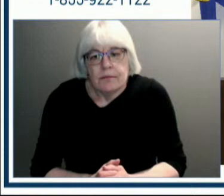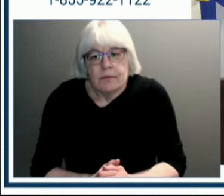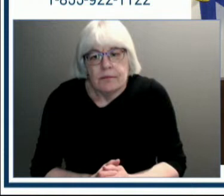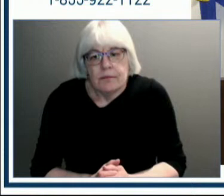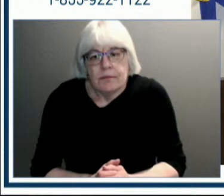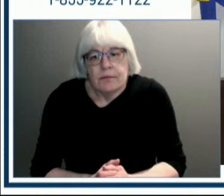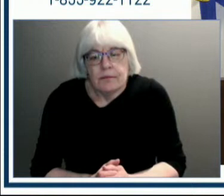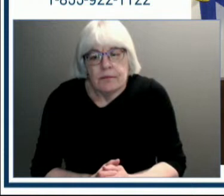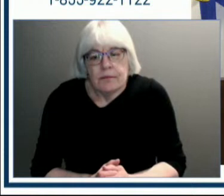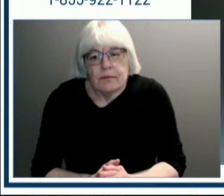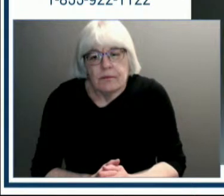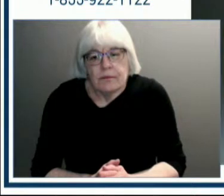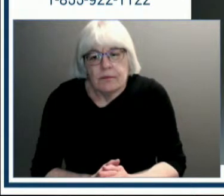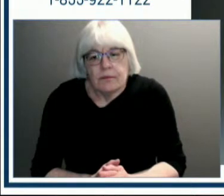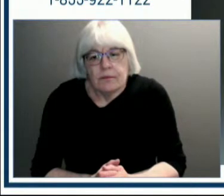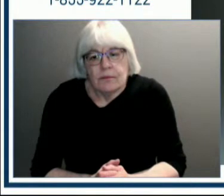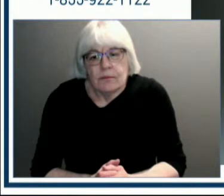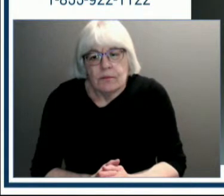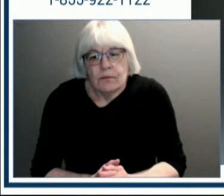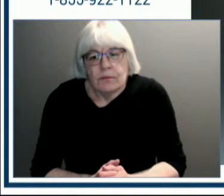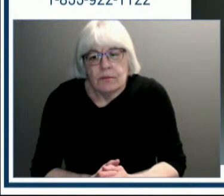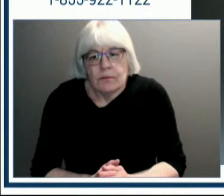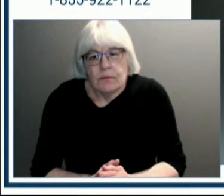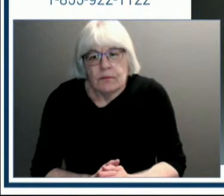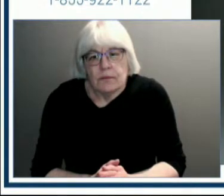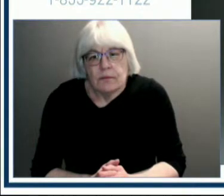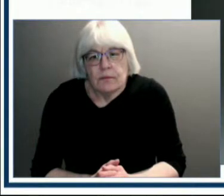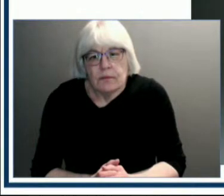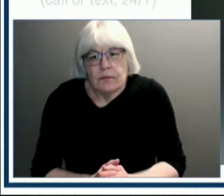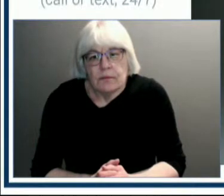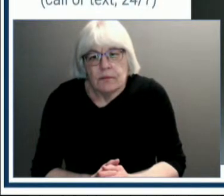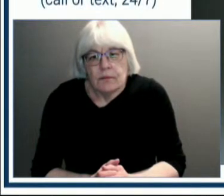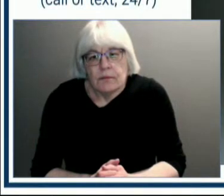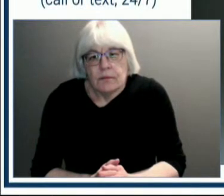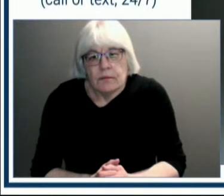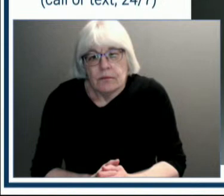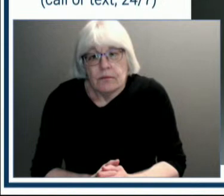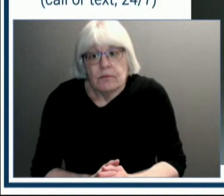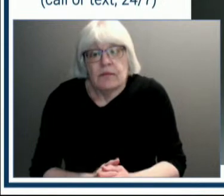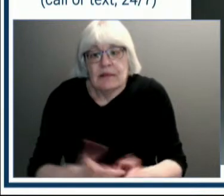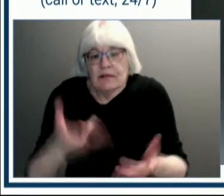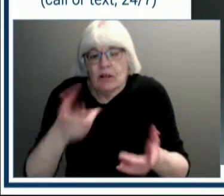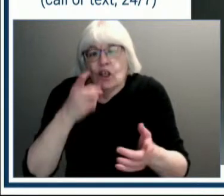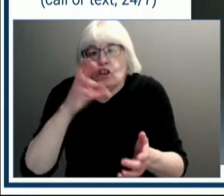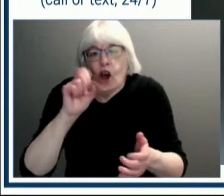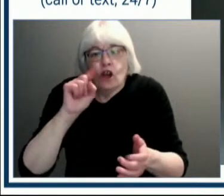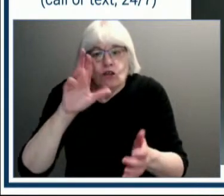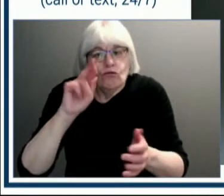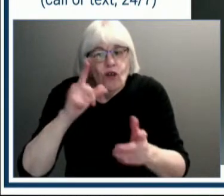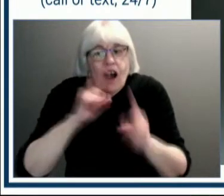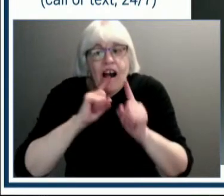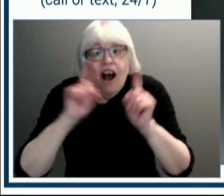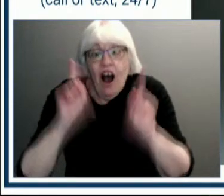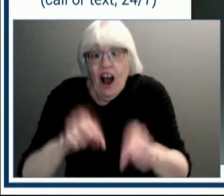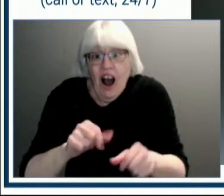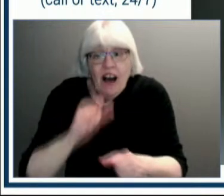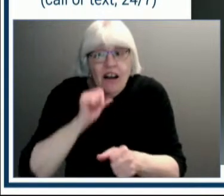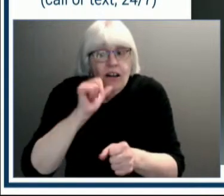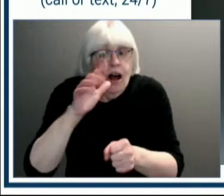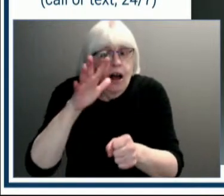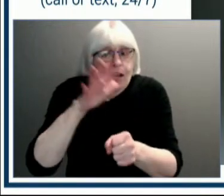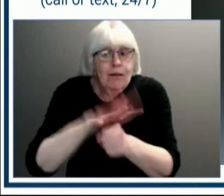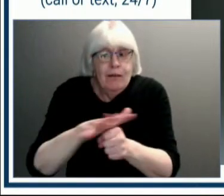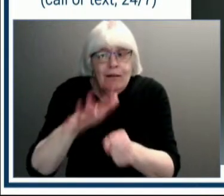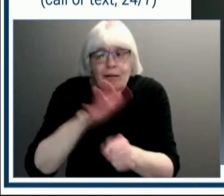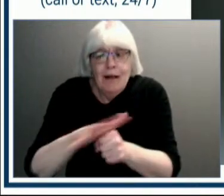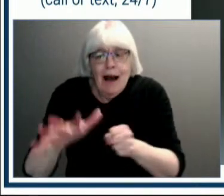program? So I'm not personally aware of any shortages around 3-ply masks. We